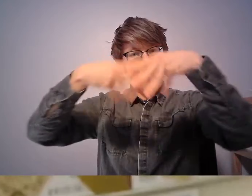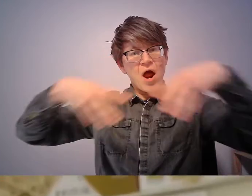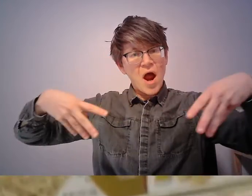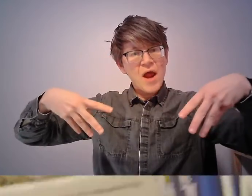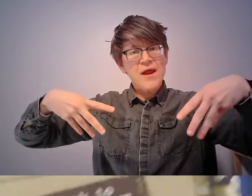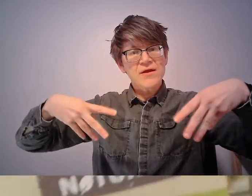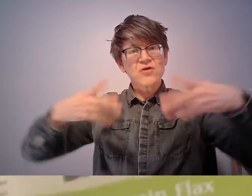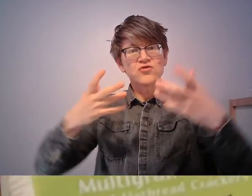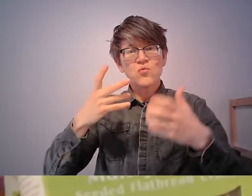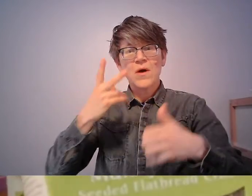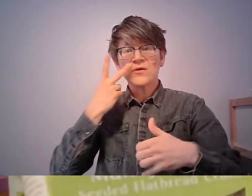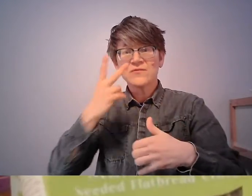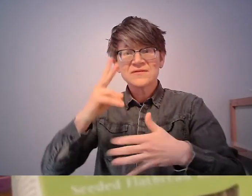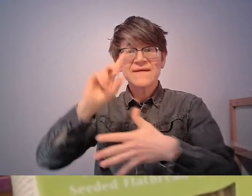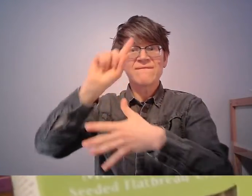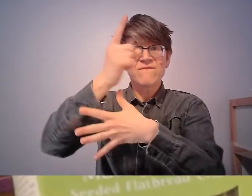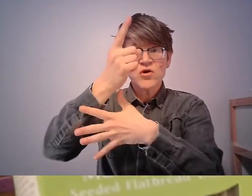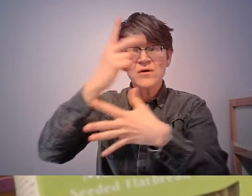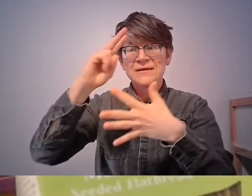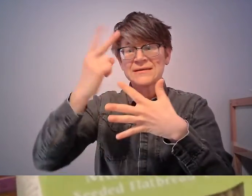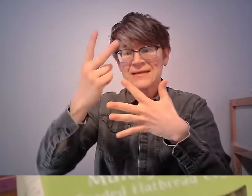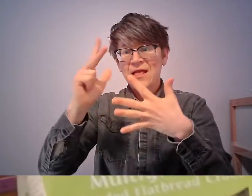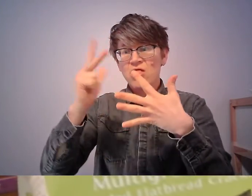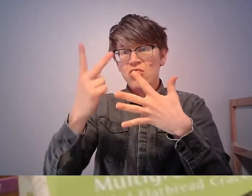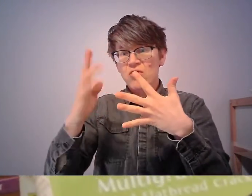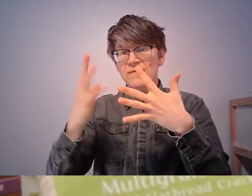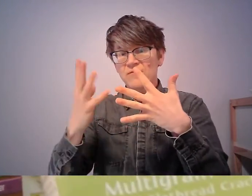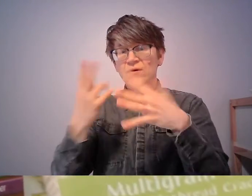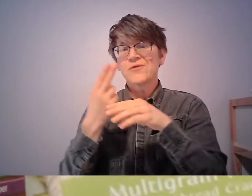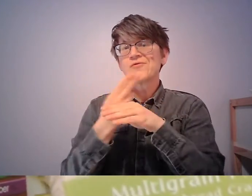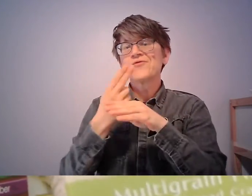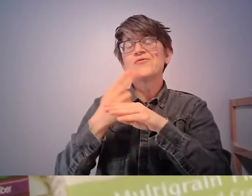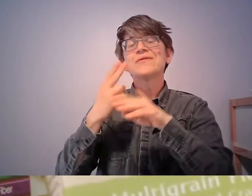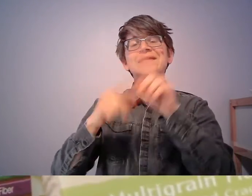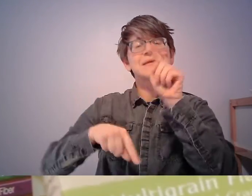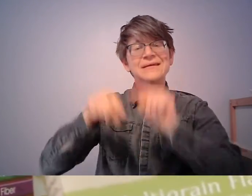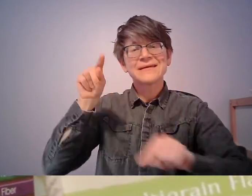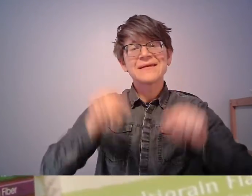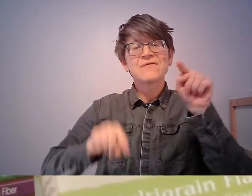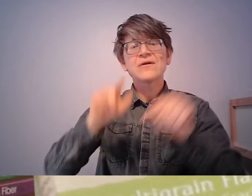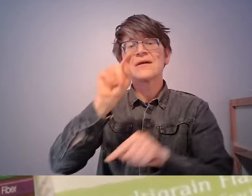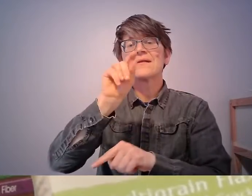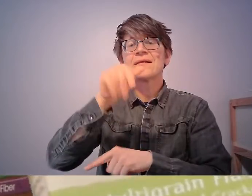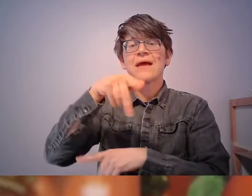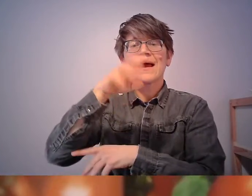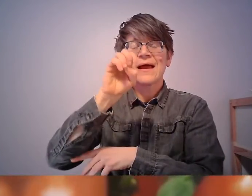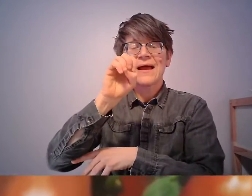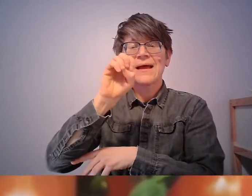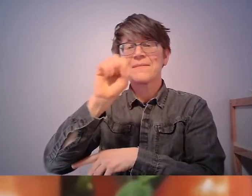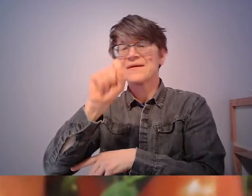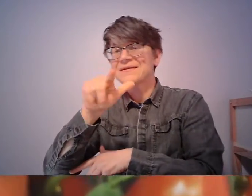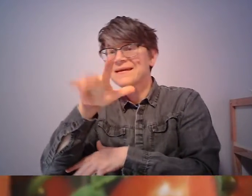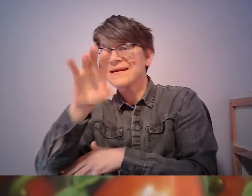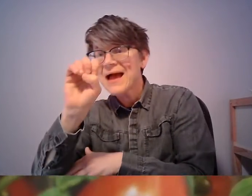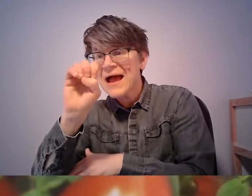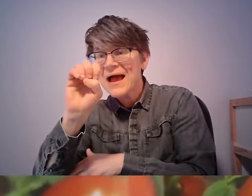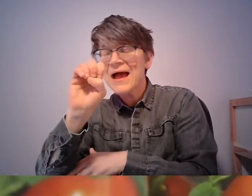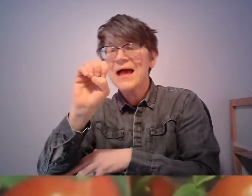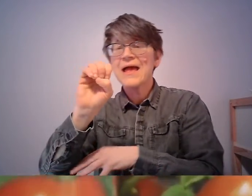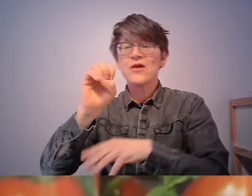hierarchy by using changes in type style, size, weight, color, position, and